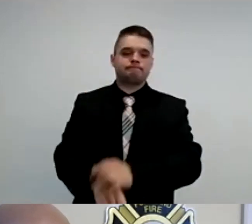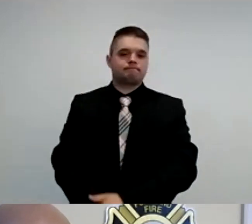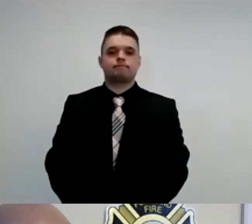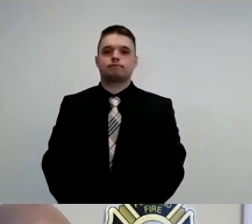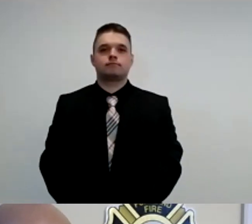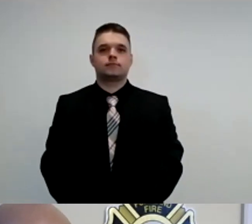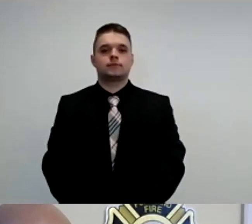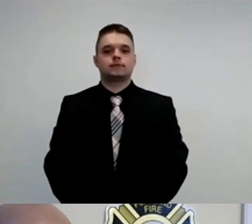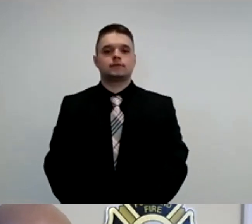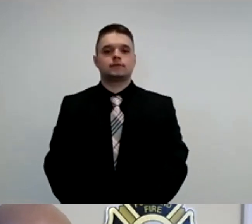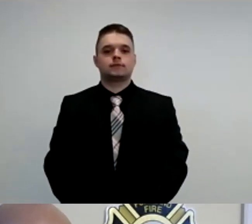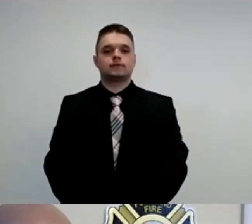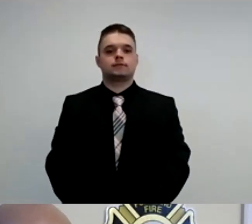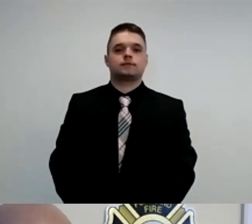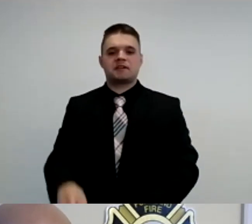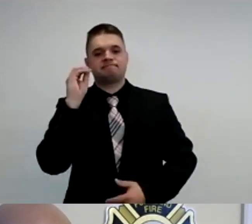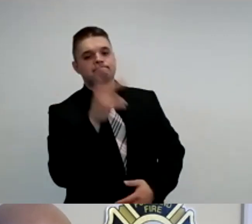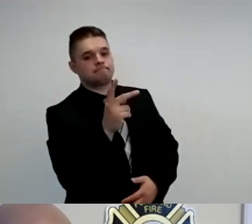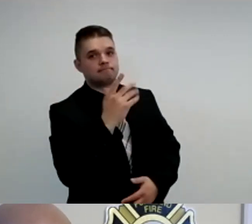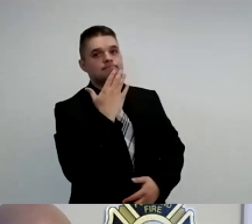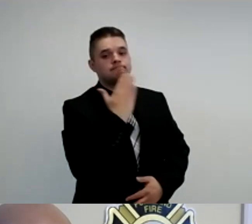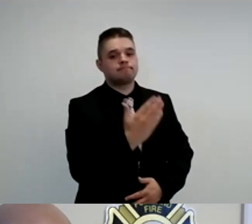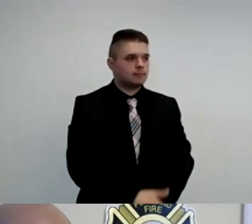Okay, thank you all for joining us.